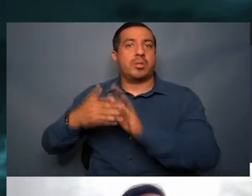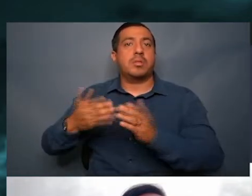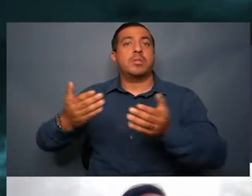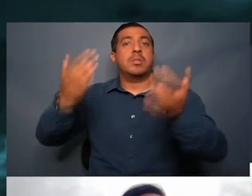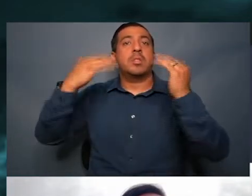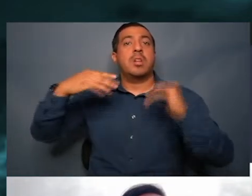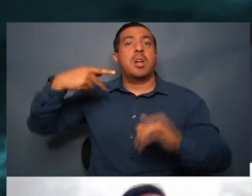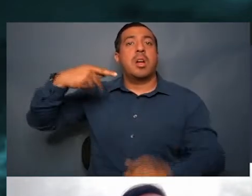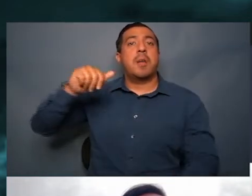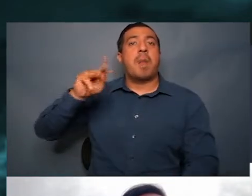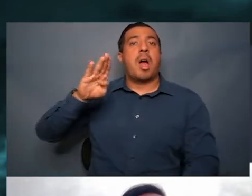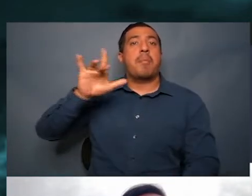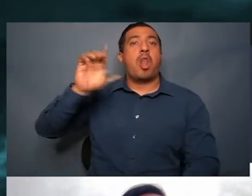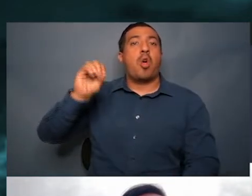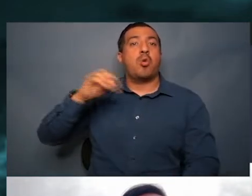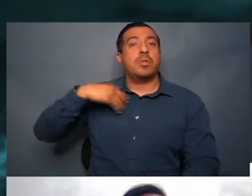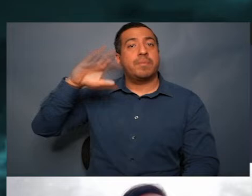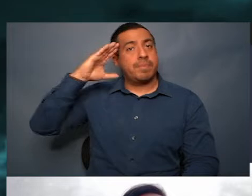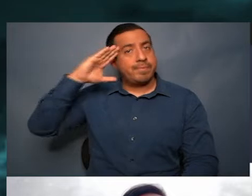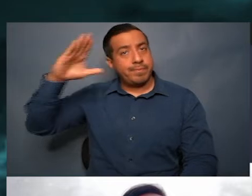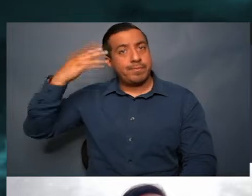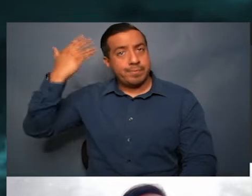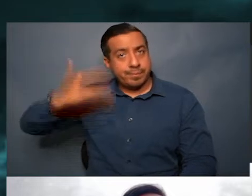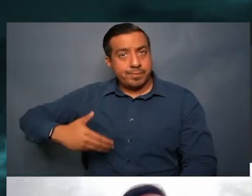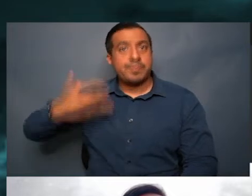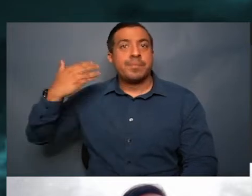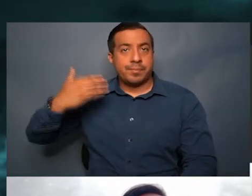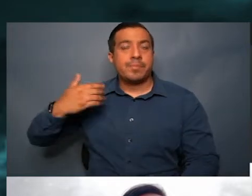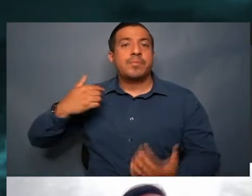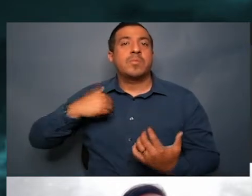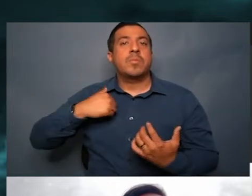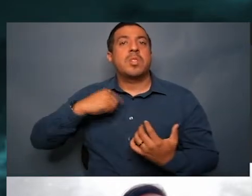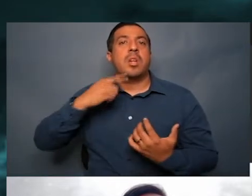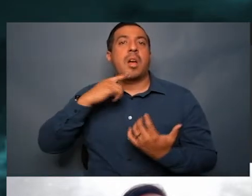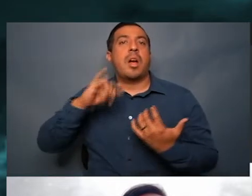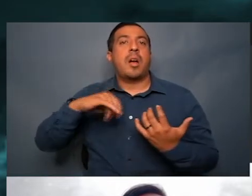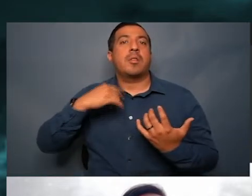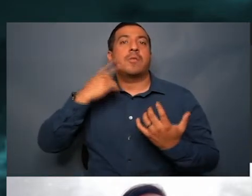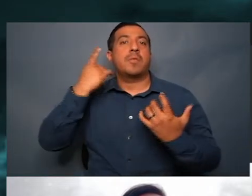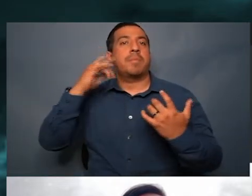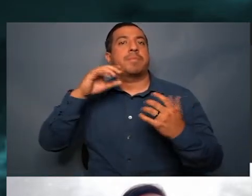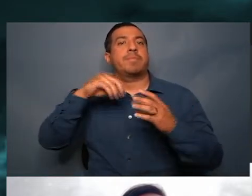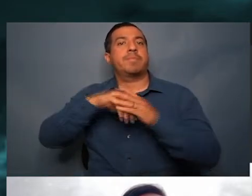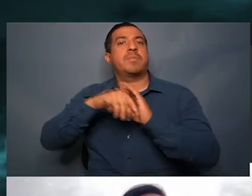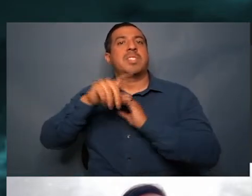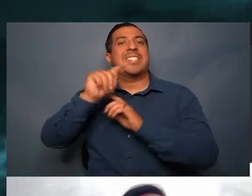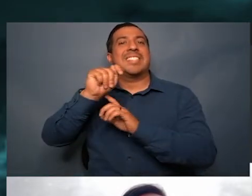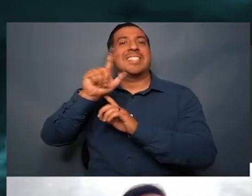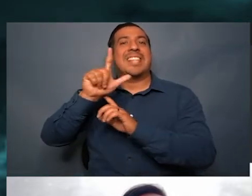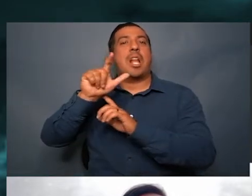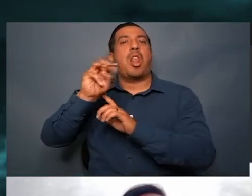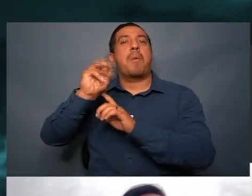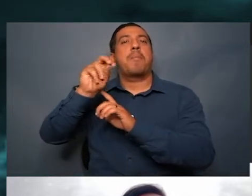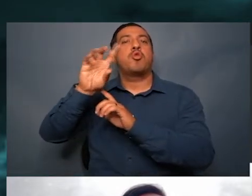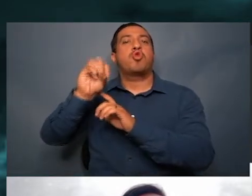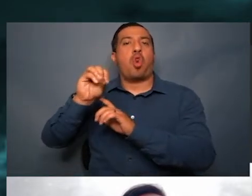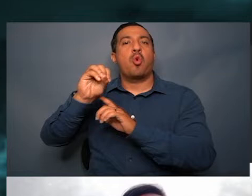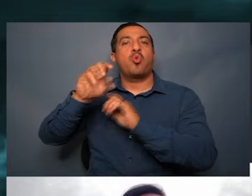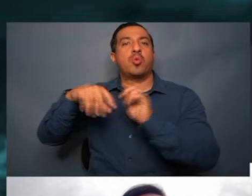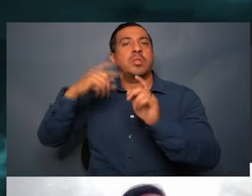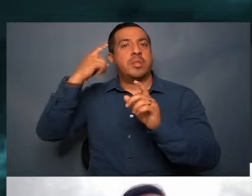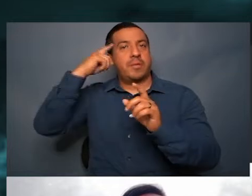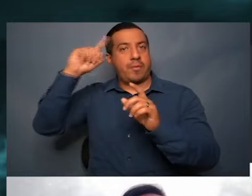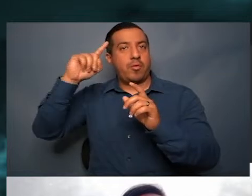Pablo? Hi, how are you? So my name is Pablo Sanchez. I am the meteorologist from Telemundo, Houston. I've been